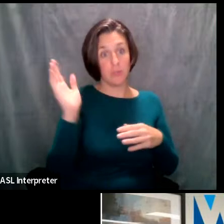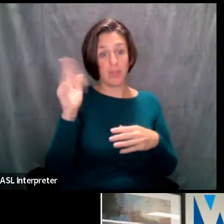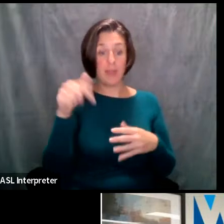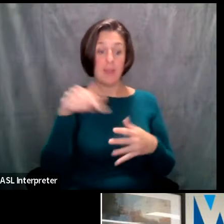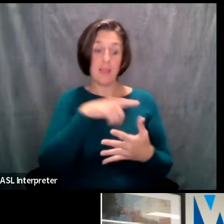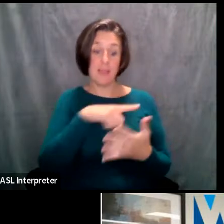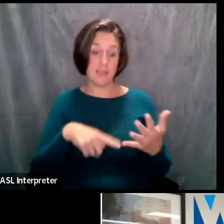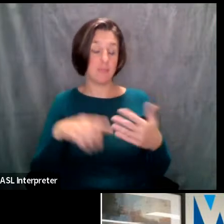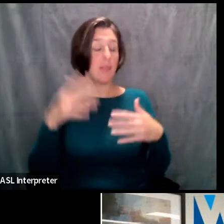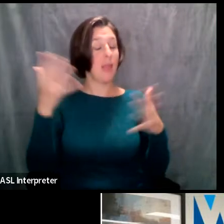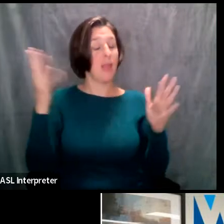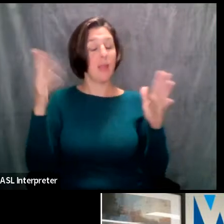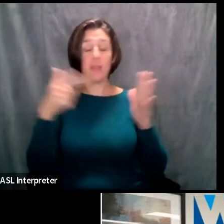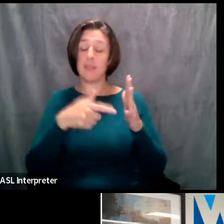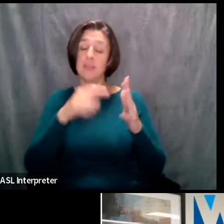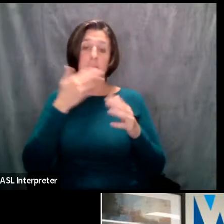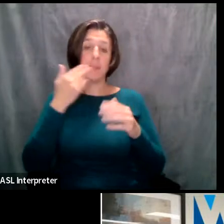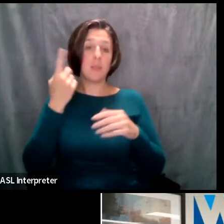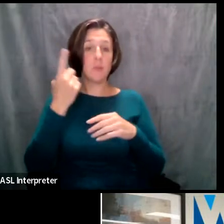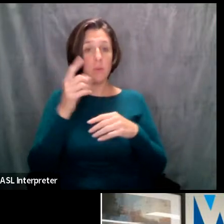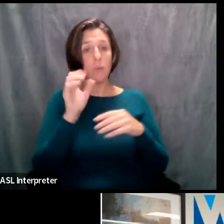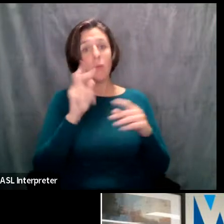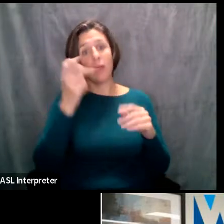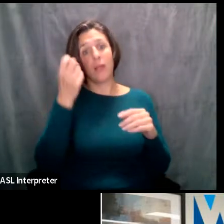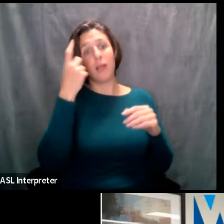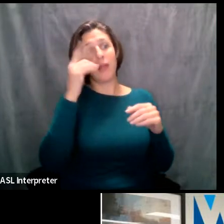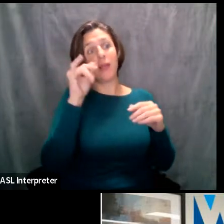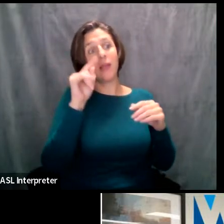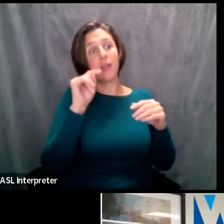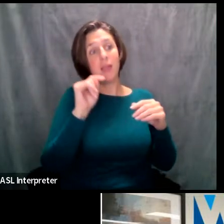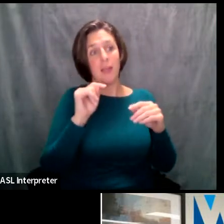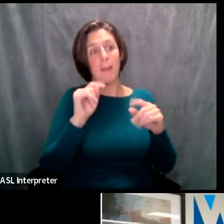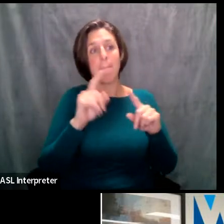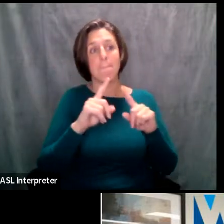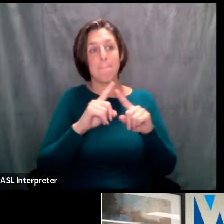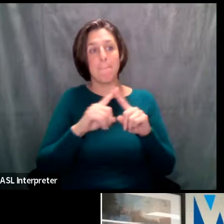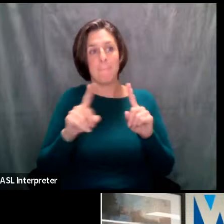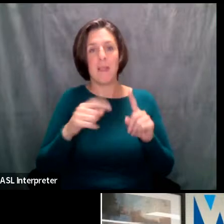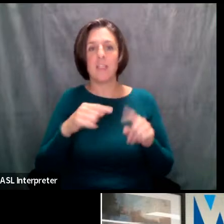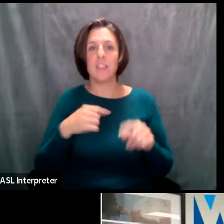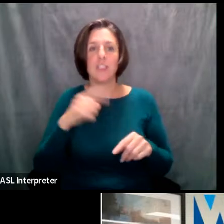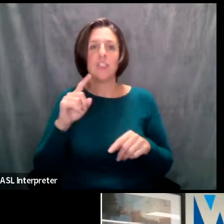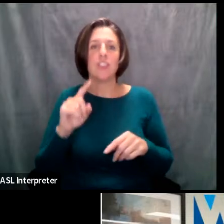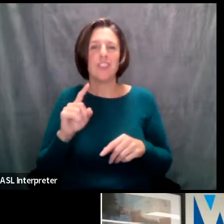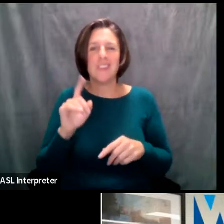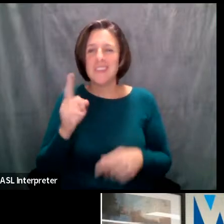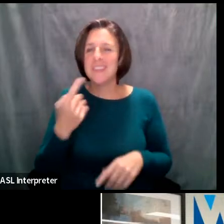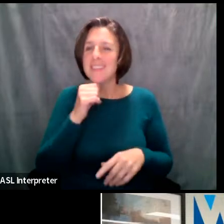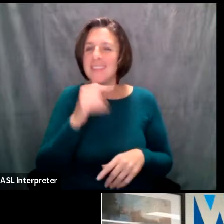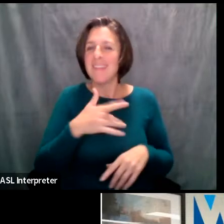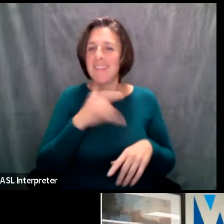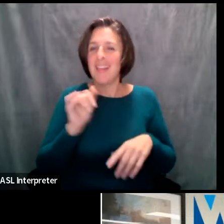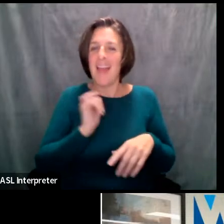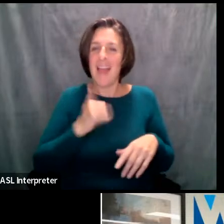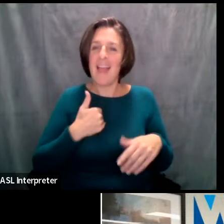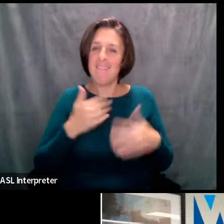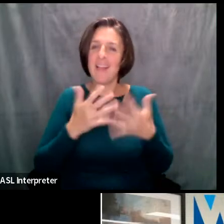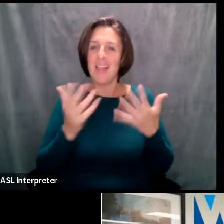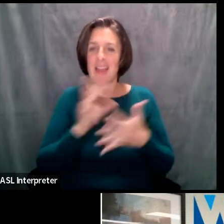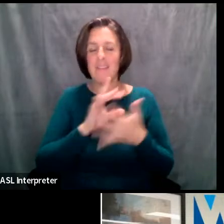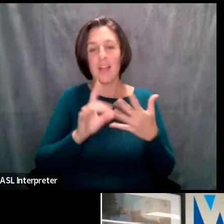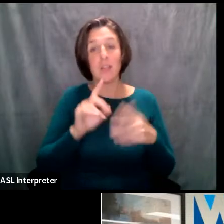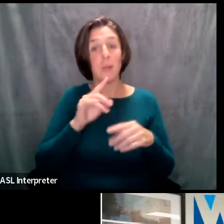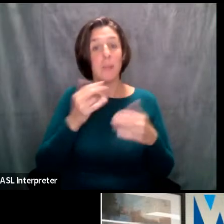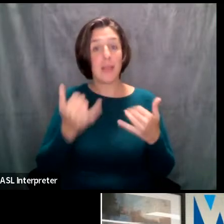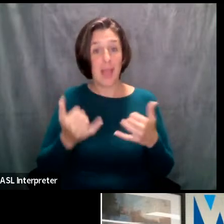this is the best one, I would have been okay. I get it. I just don't feel like I had a lot of options here. But in looking at this,